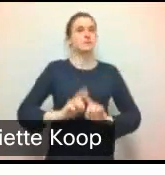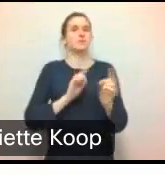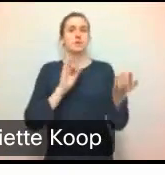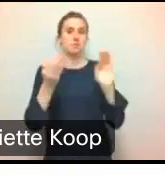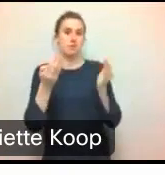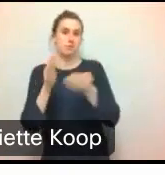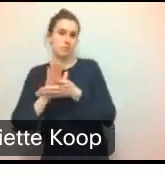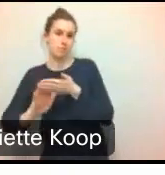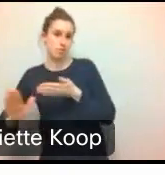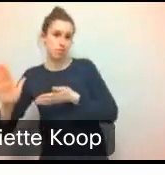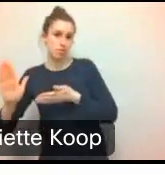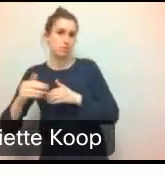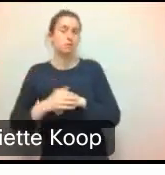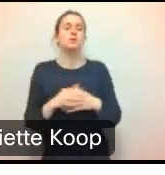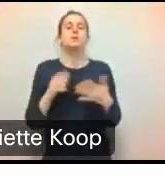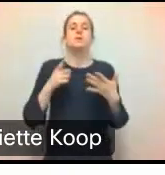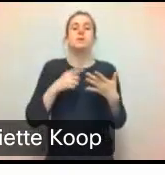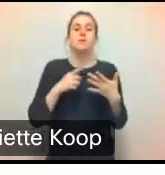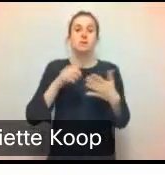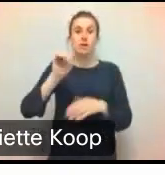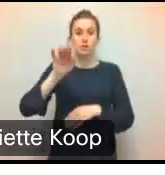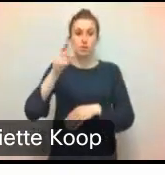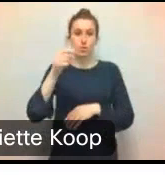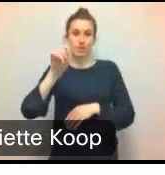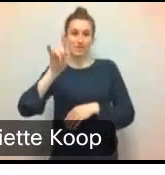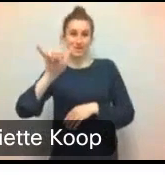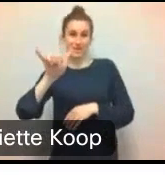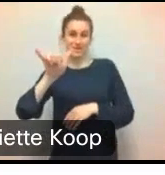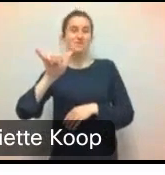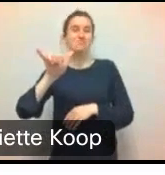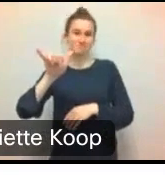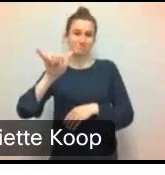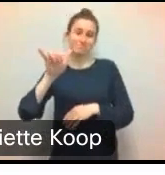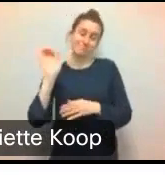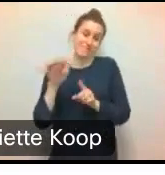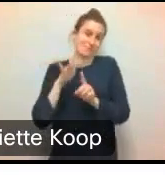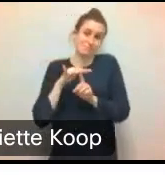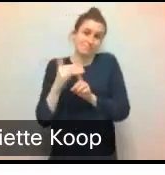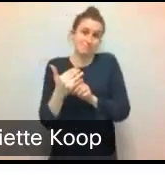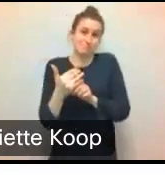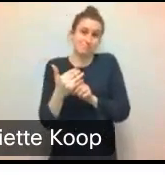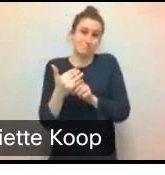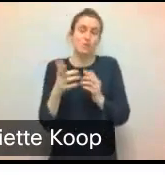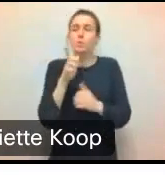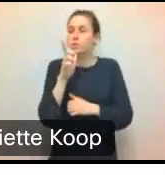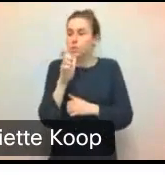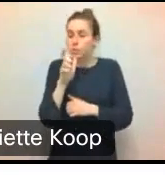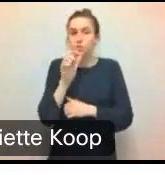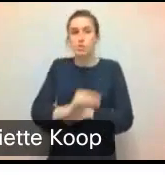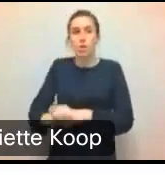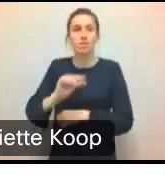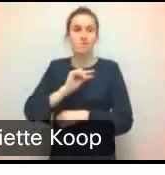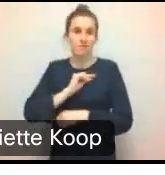audience. Authority. So again, authority is contextual. Who is qualified to write about